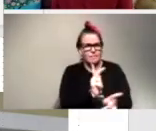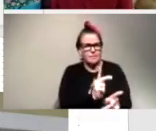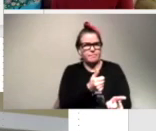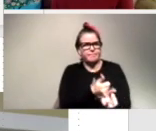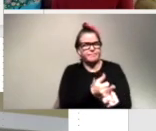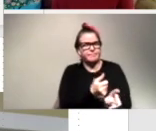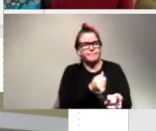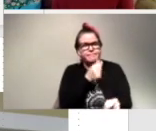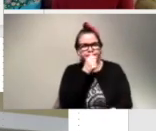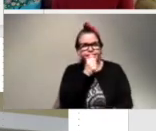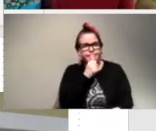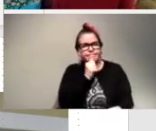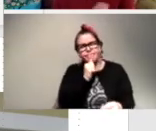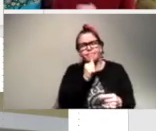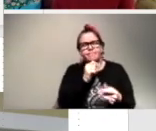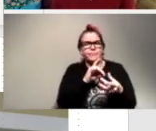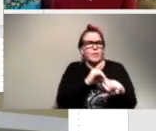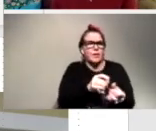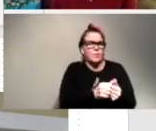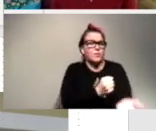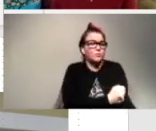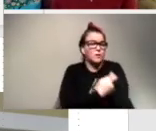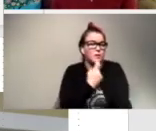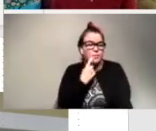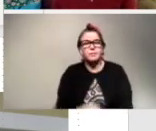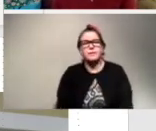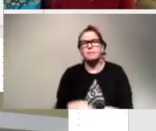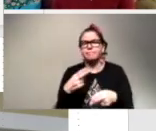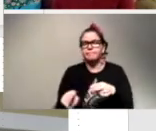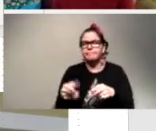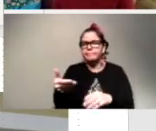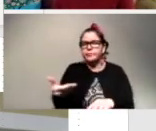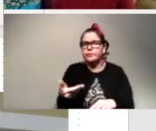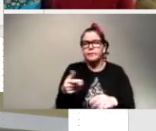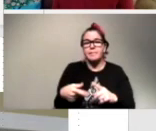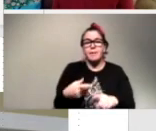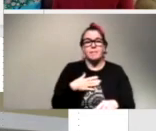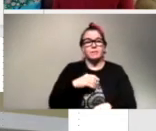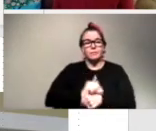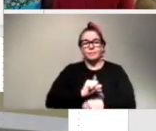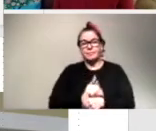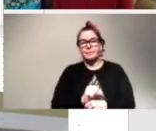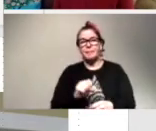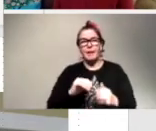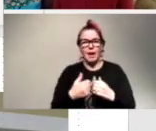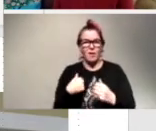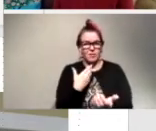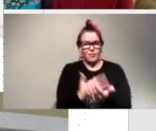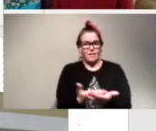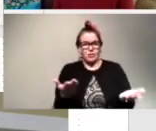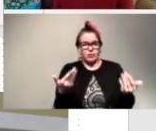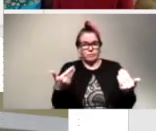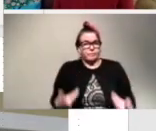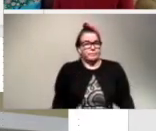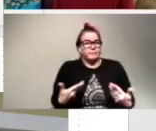are suffering from drug abuse. So that's just a brief introduction about my job and how I got to be where I am